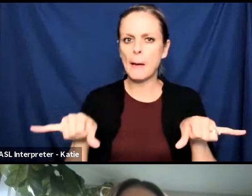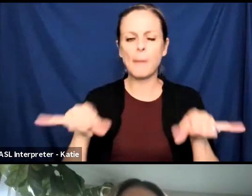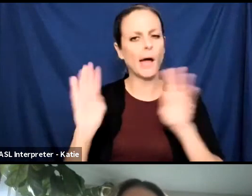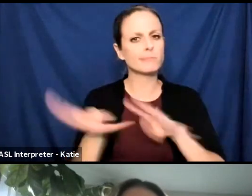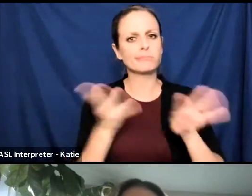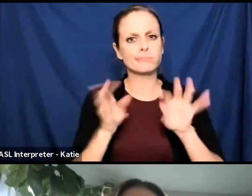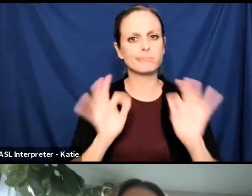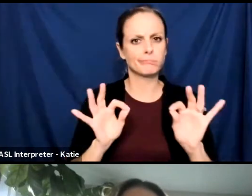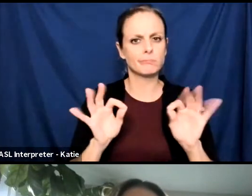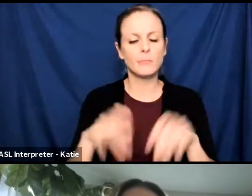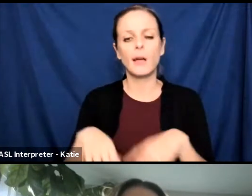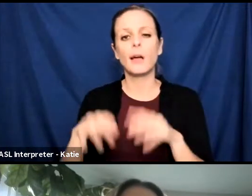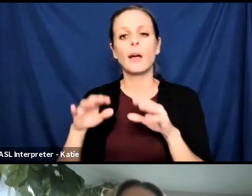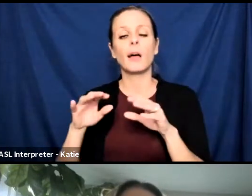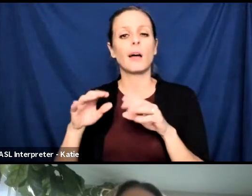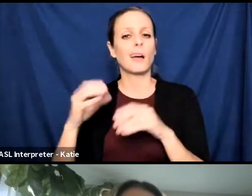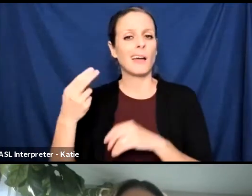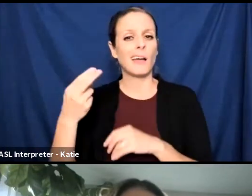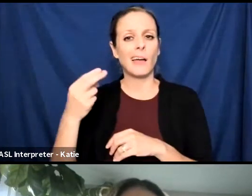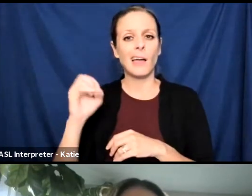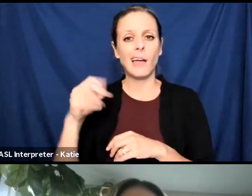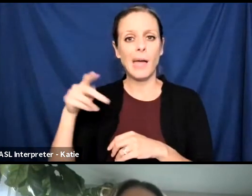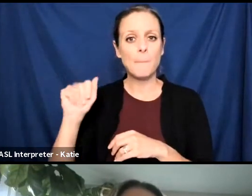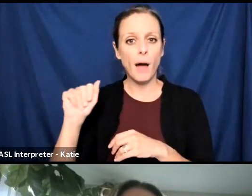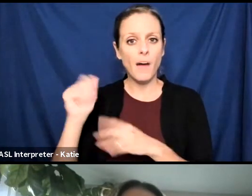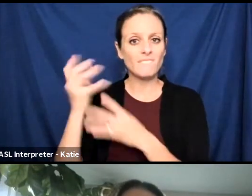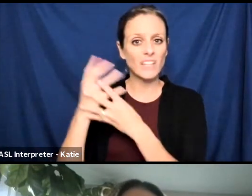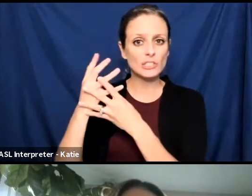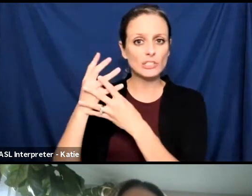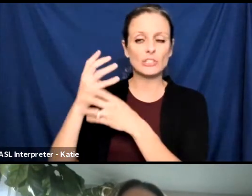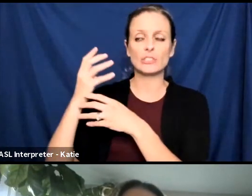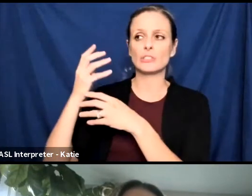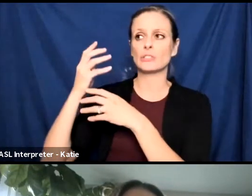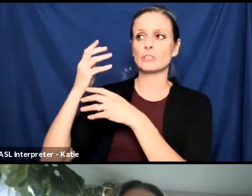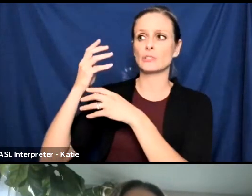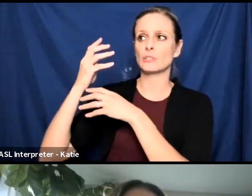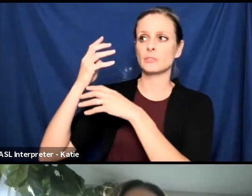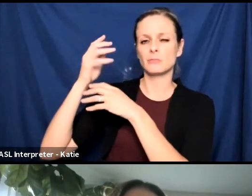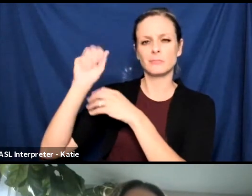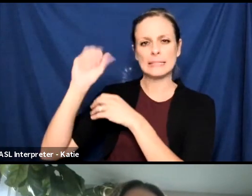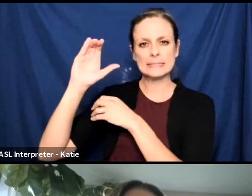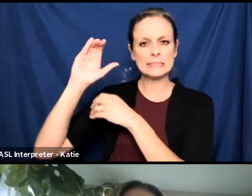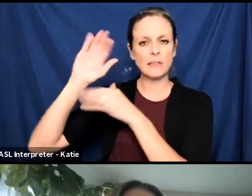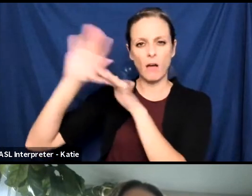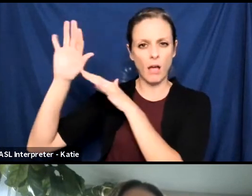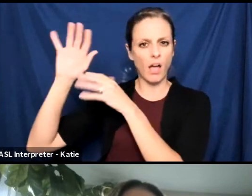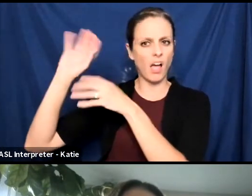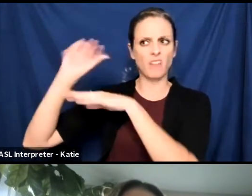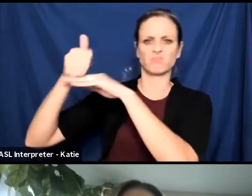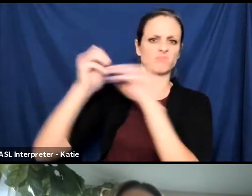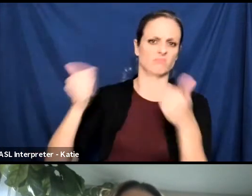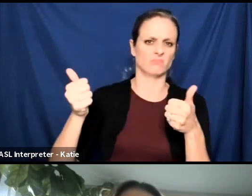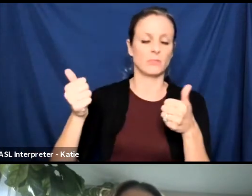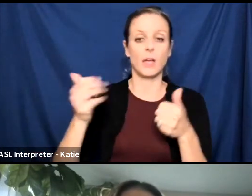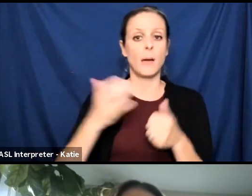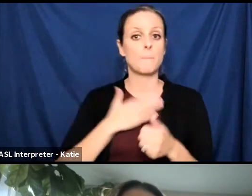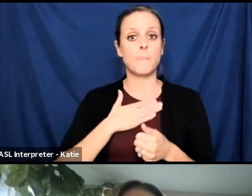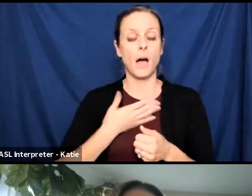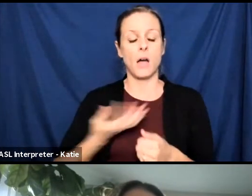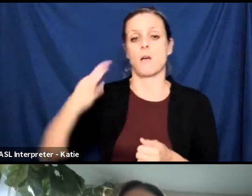HEPA filters. I just my takeaway from the visit was